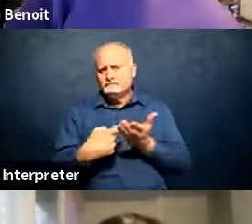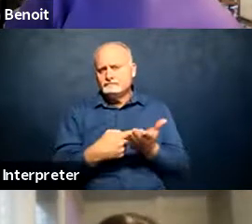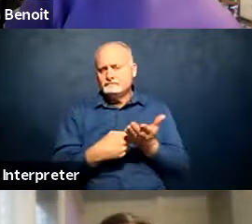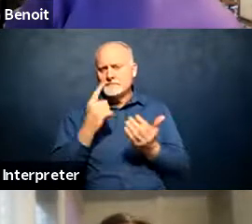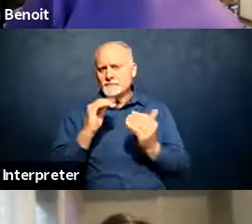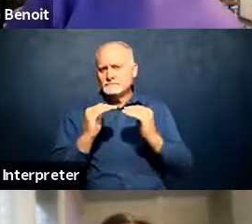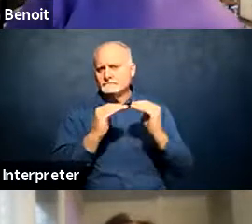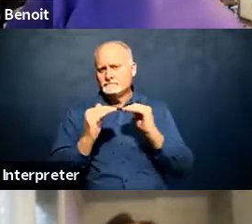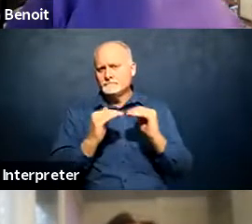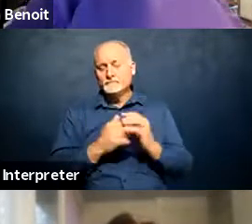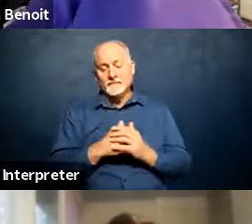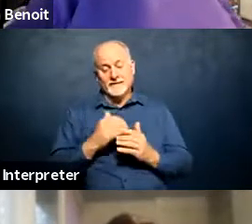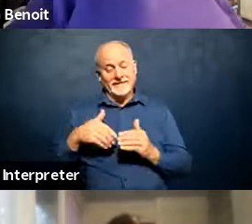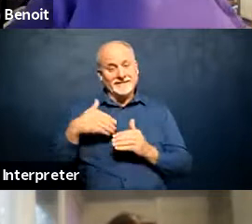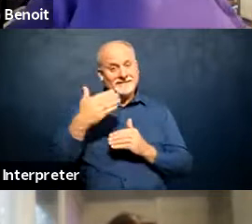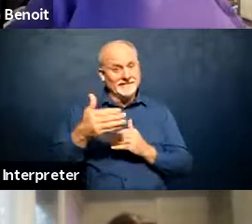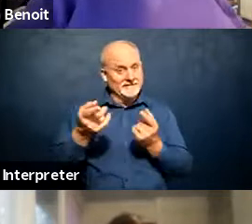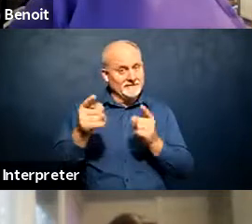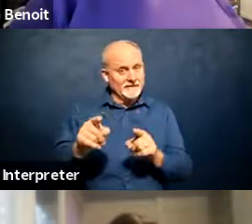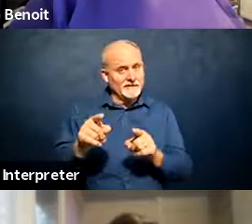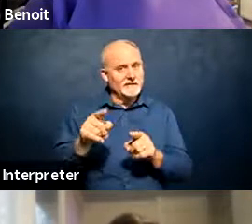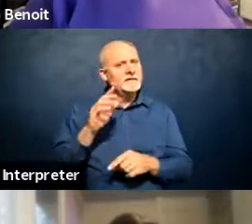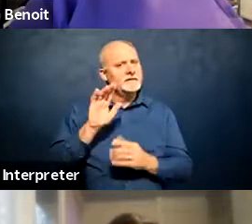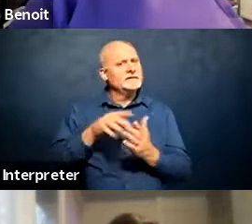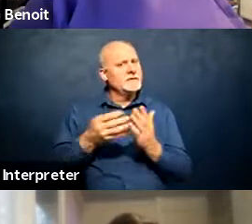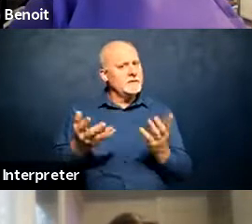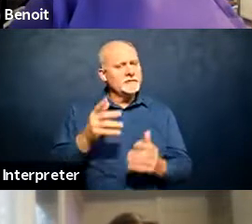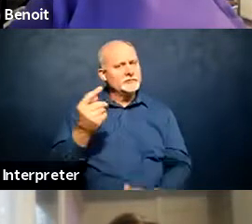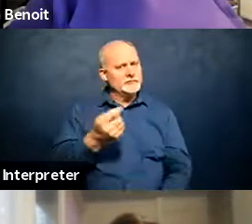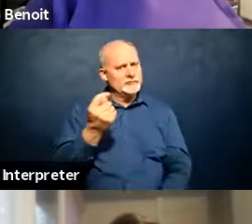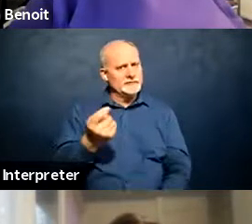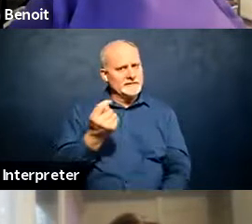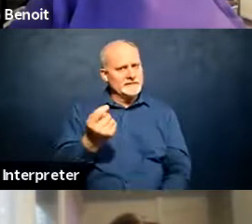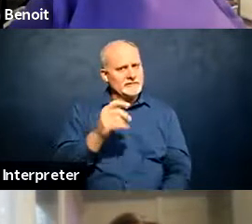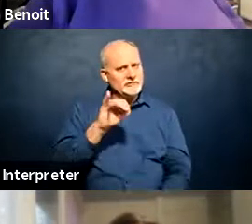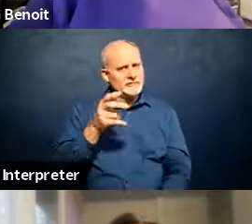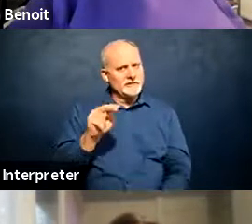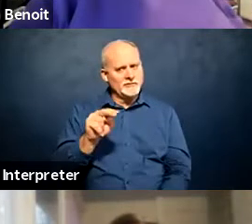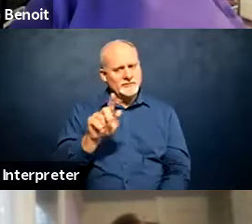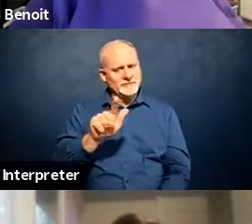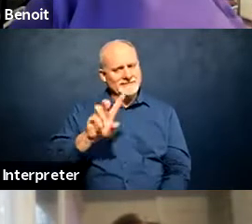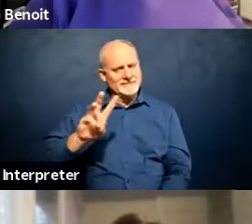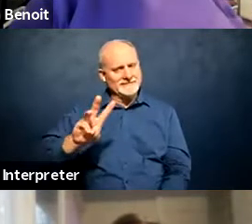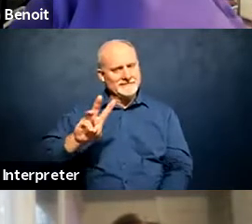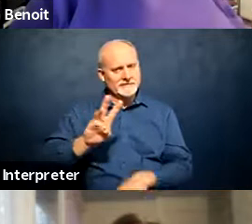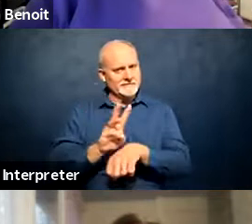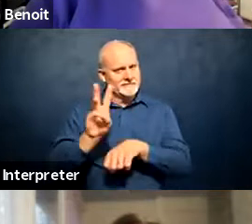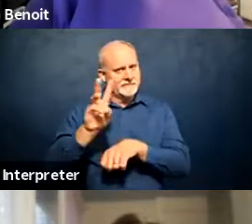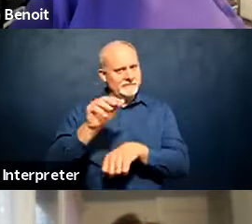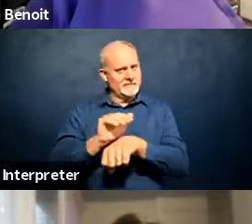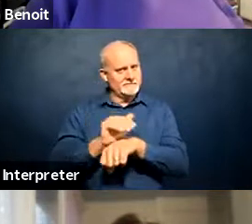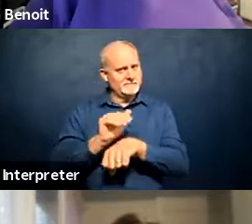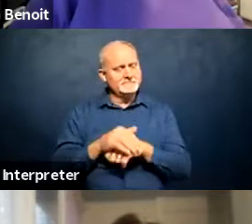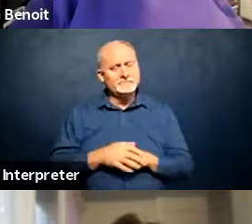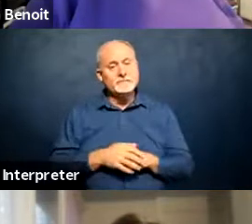critical conversation, a virtual event, is scheduled for Tuesday, January 26th at 6 p.m. The